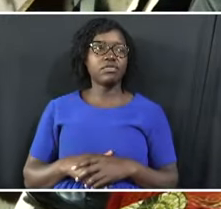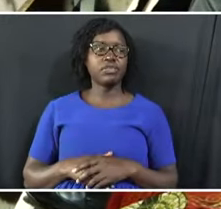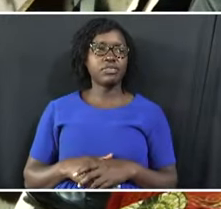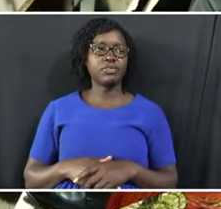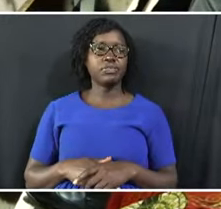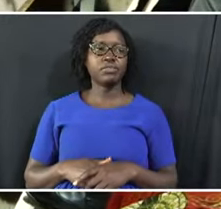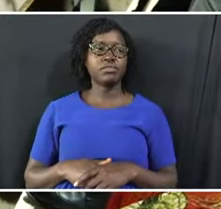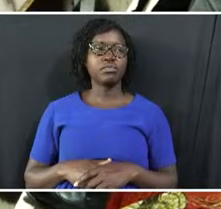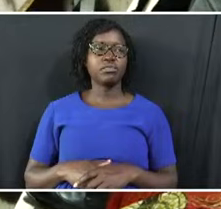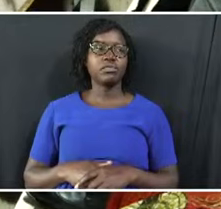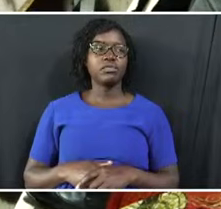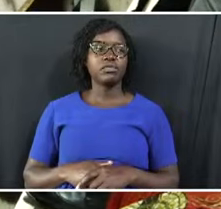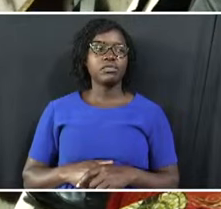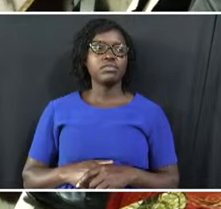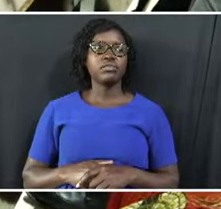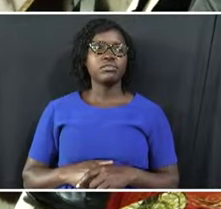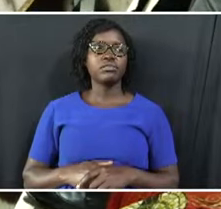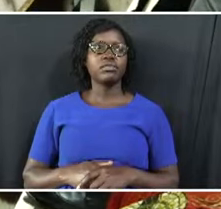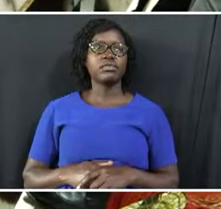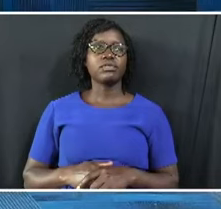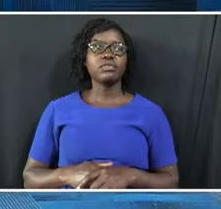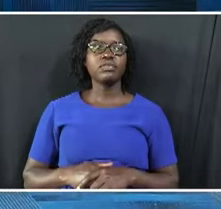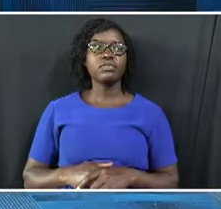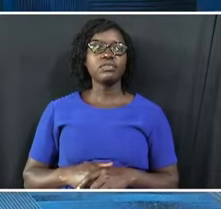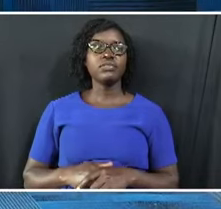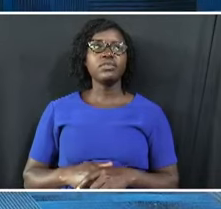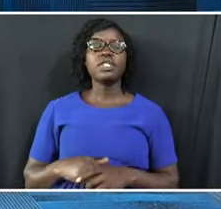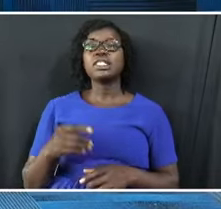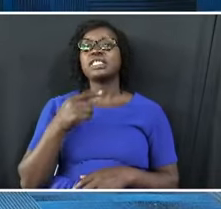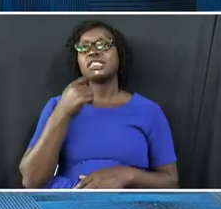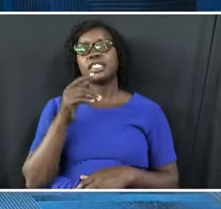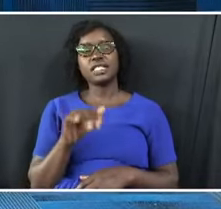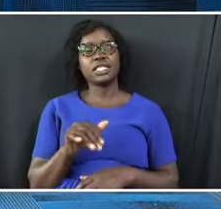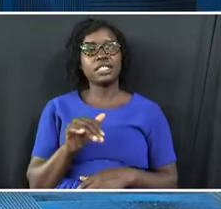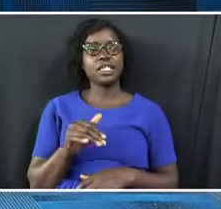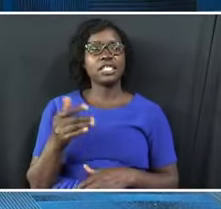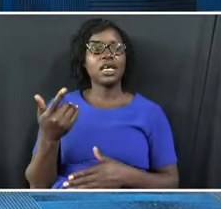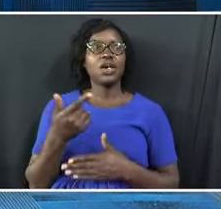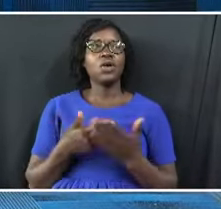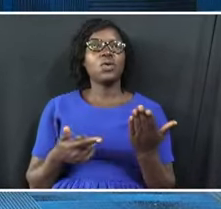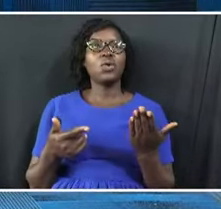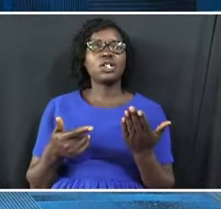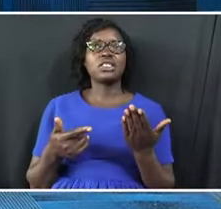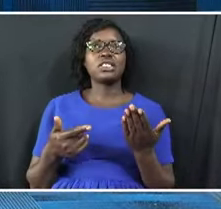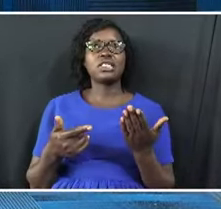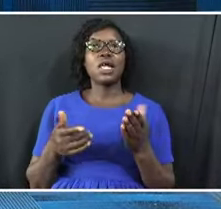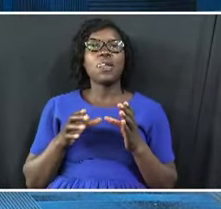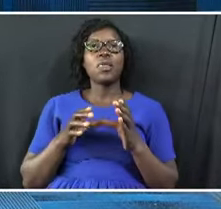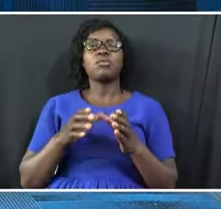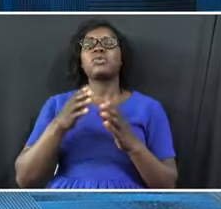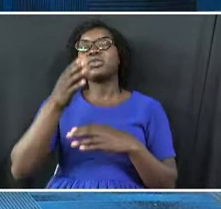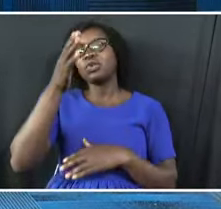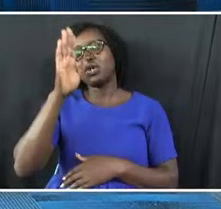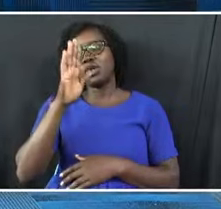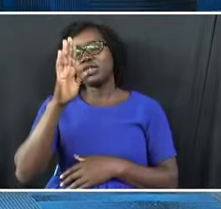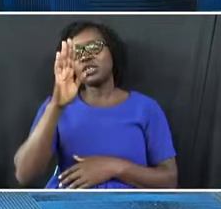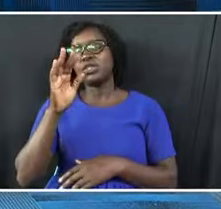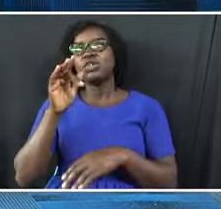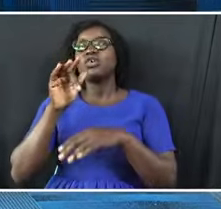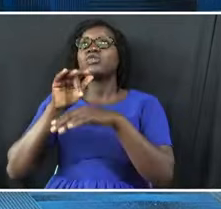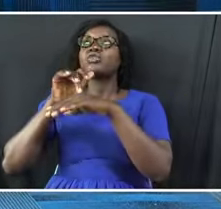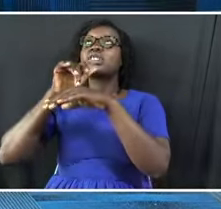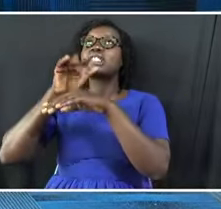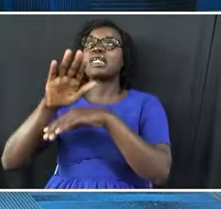Have an everlasting life. That is to say, what pushed God to send